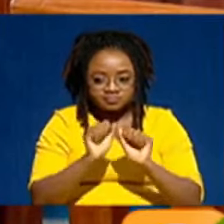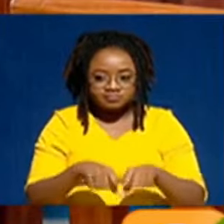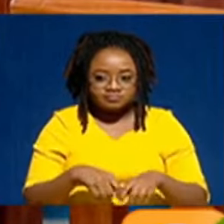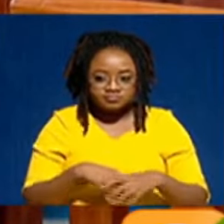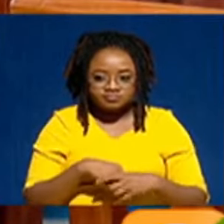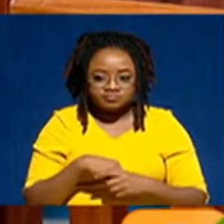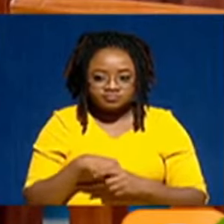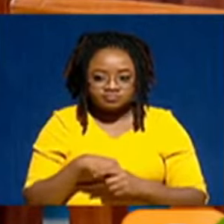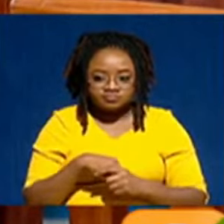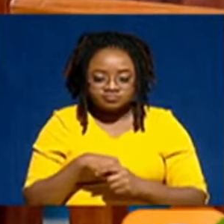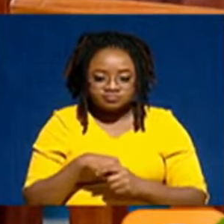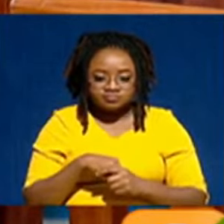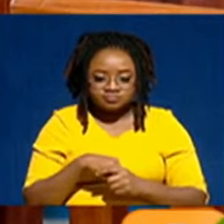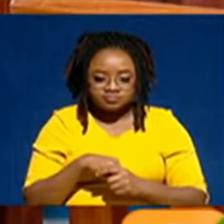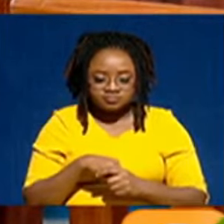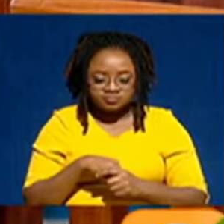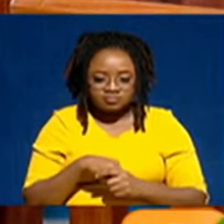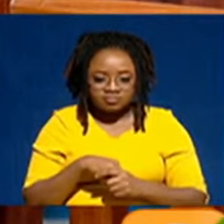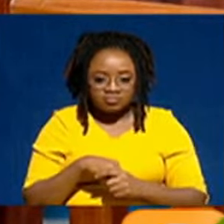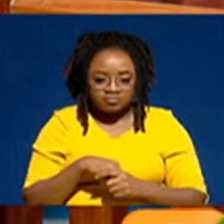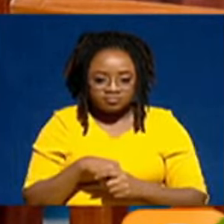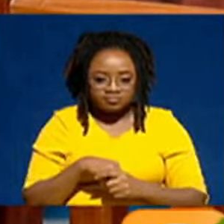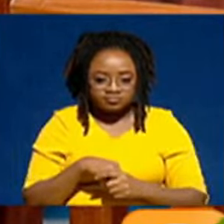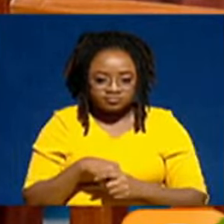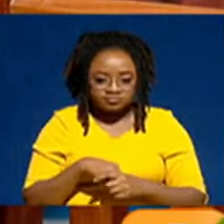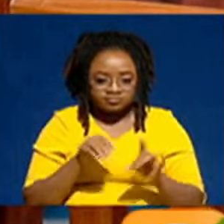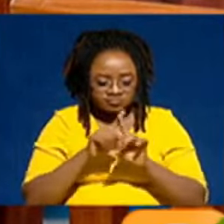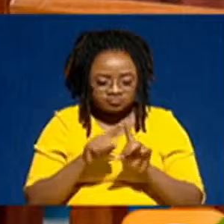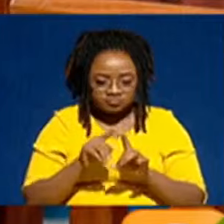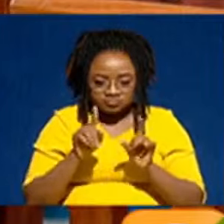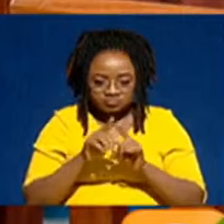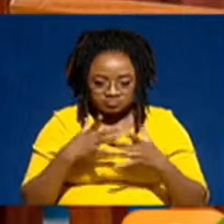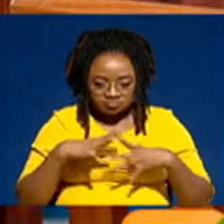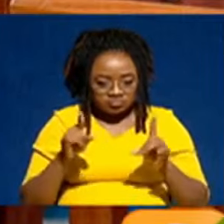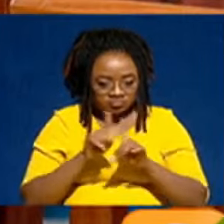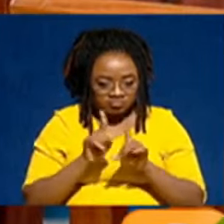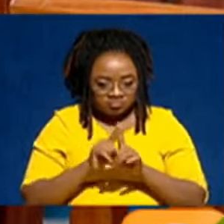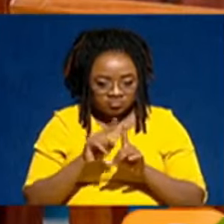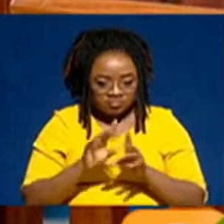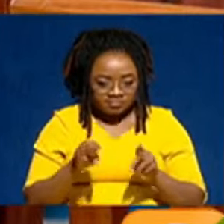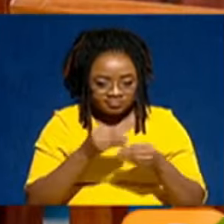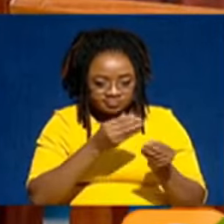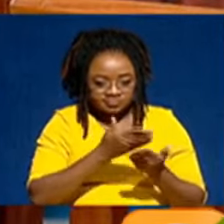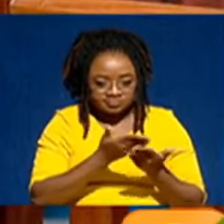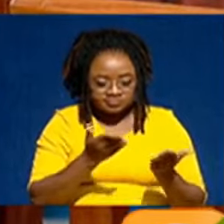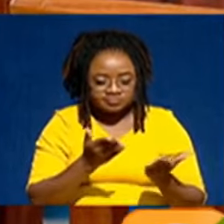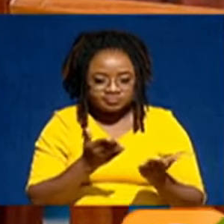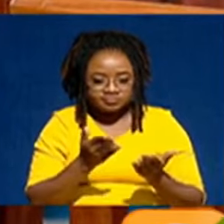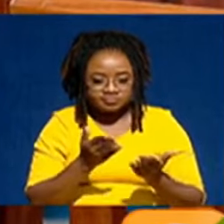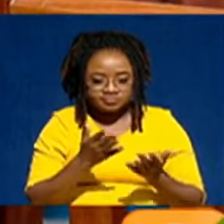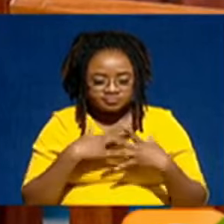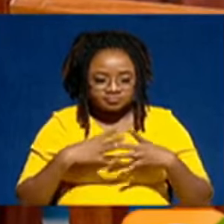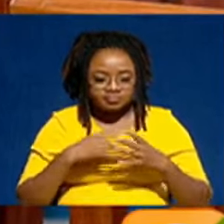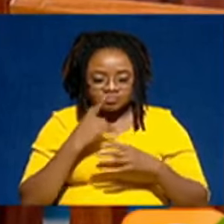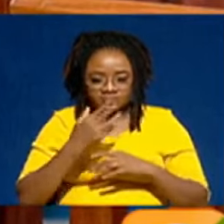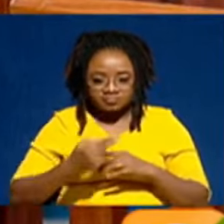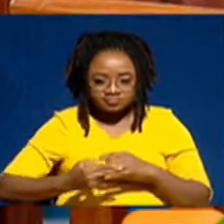being the ones who are involved in turning this city around. You know, it is said that Kenya has, some of the